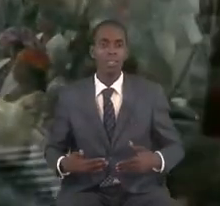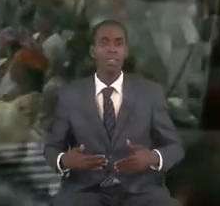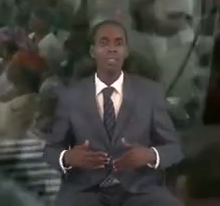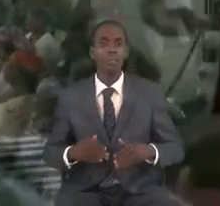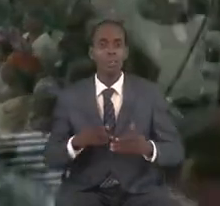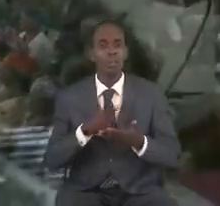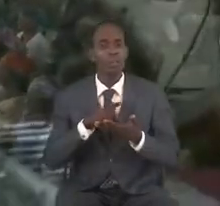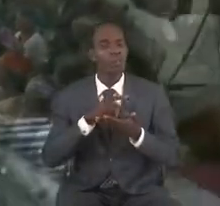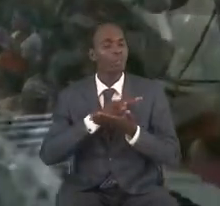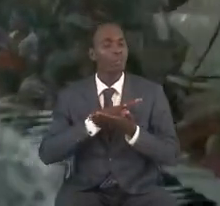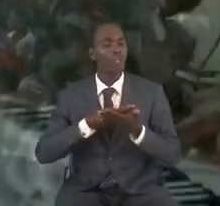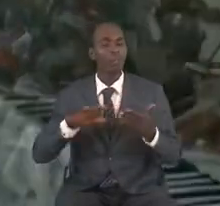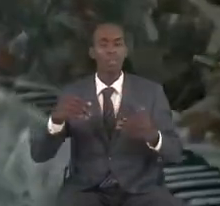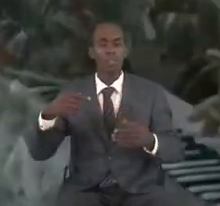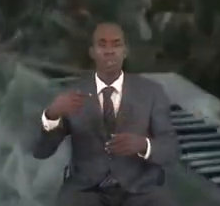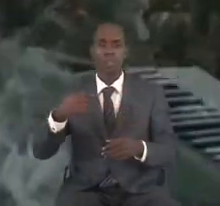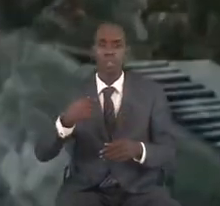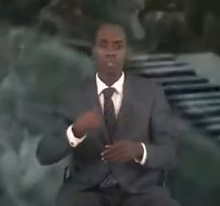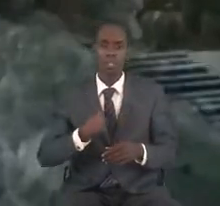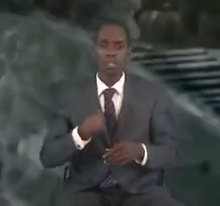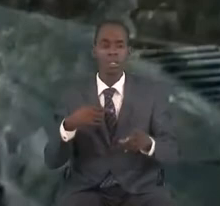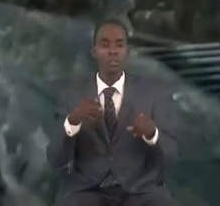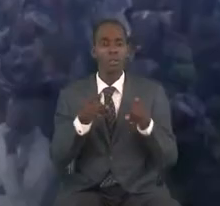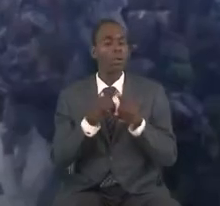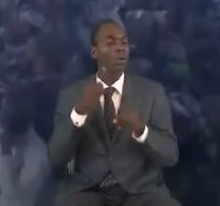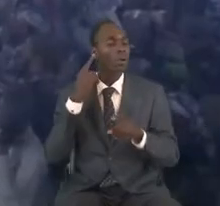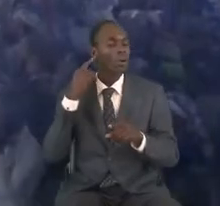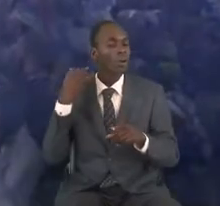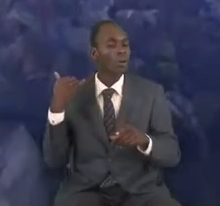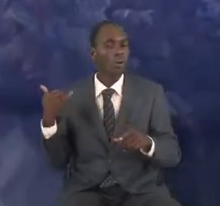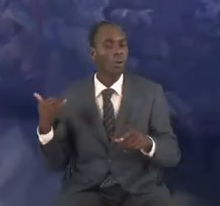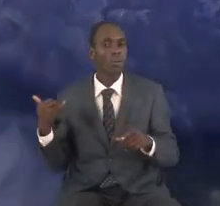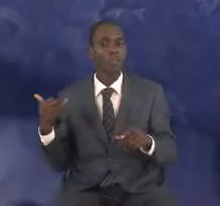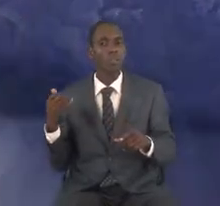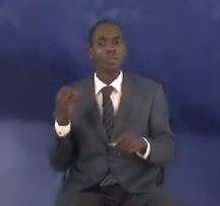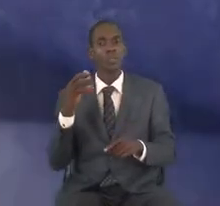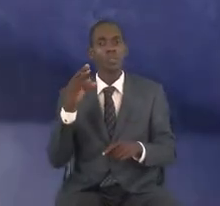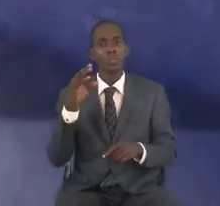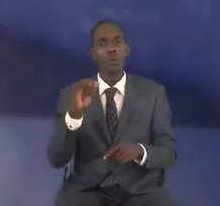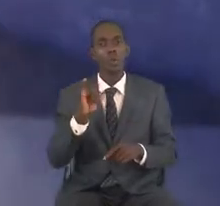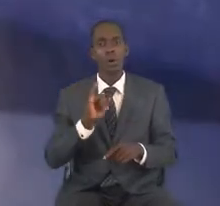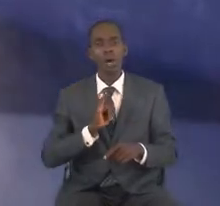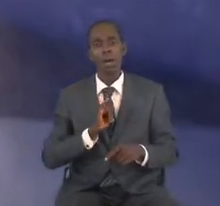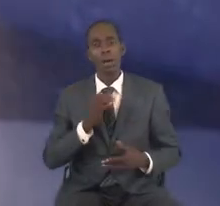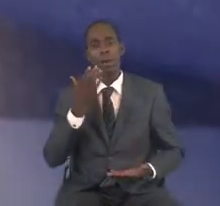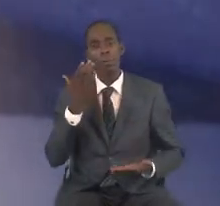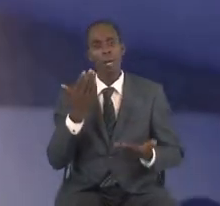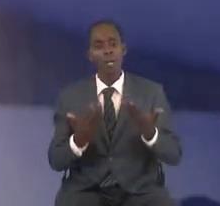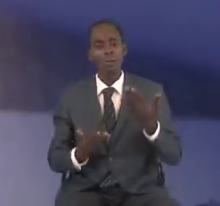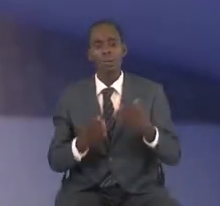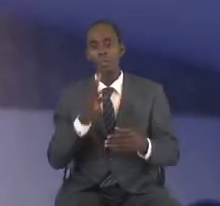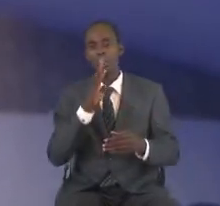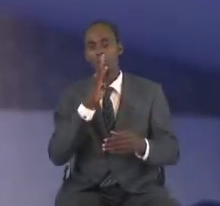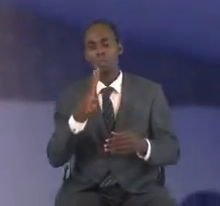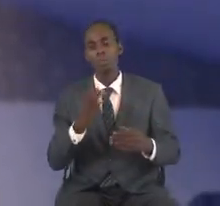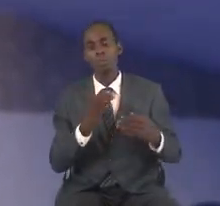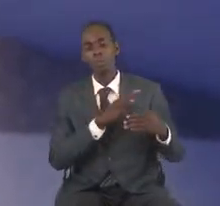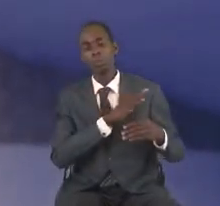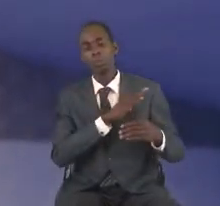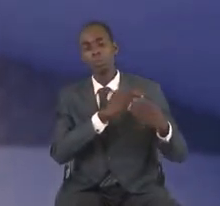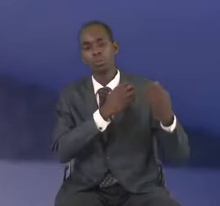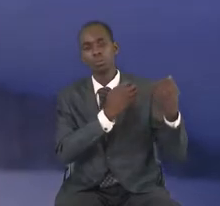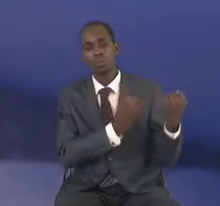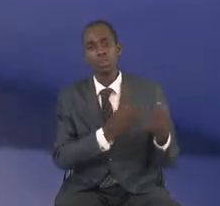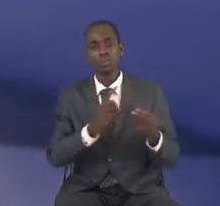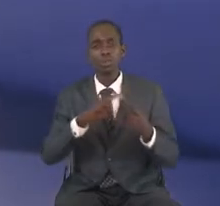referring me like gold so that i might be bold to